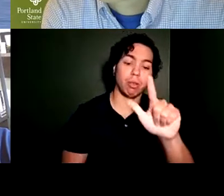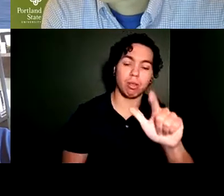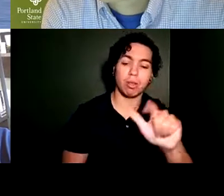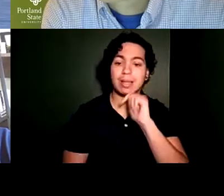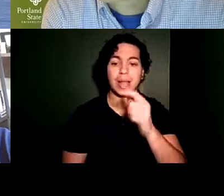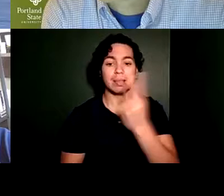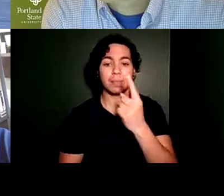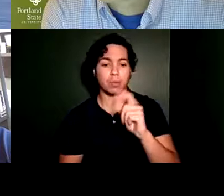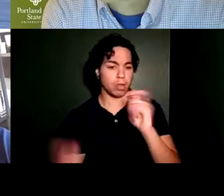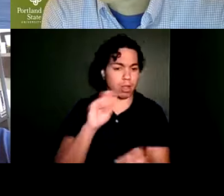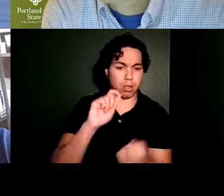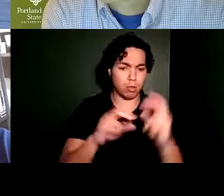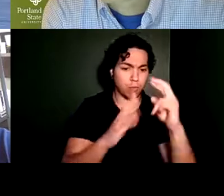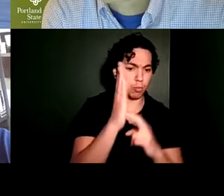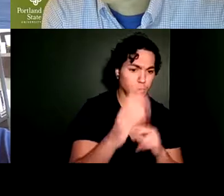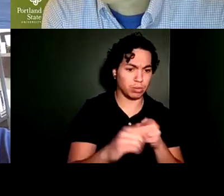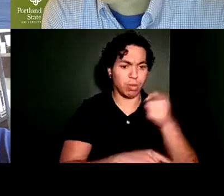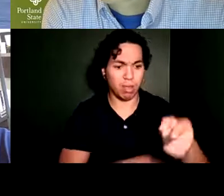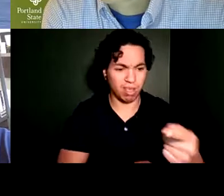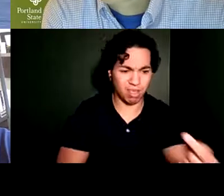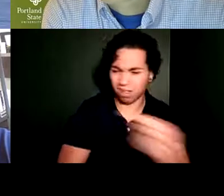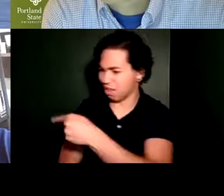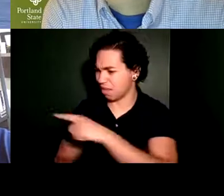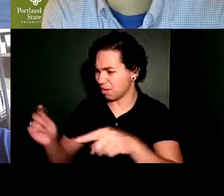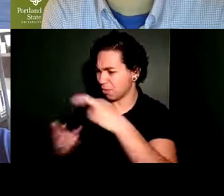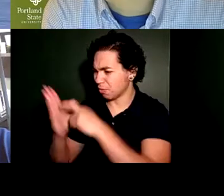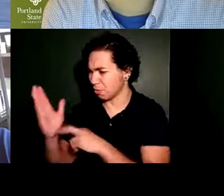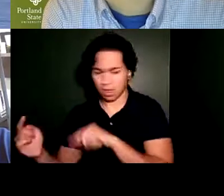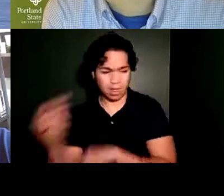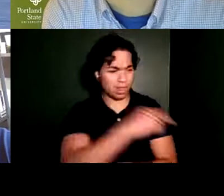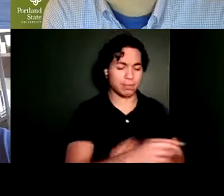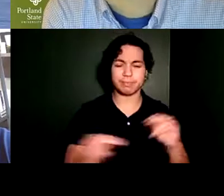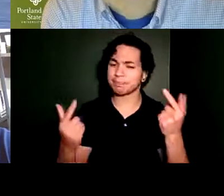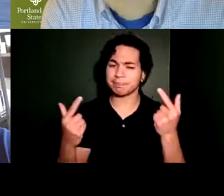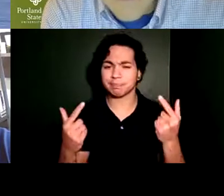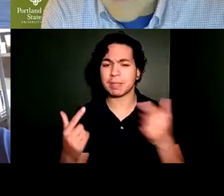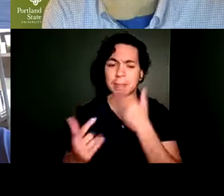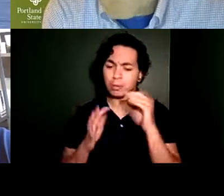rules change every time you might cross an artificial border. Great, thanks.